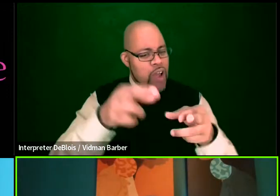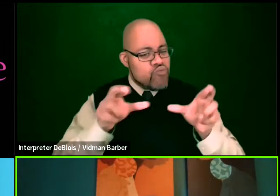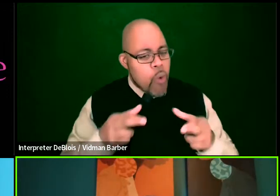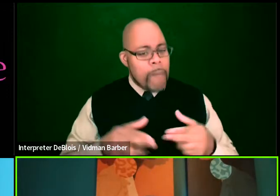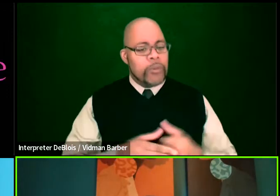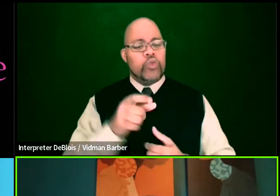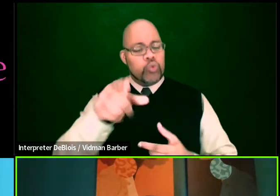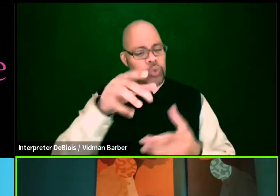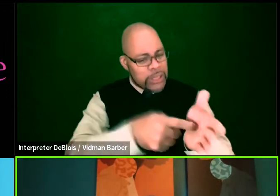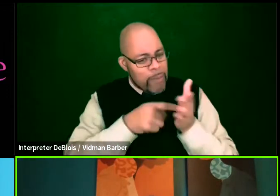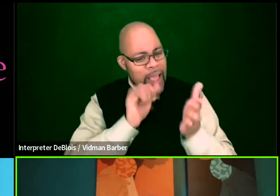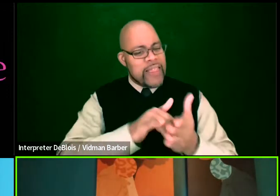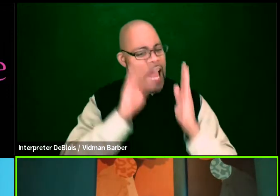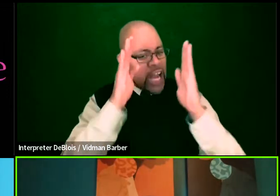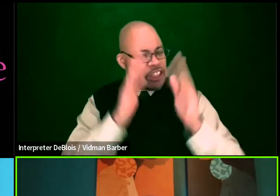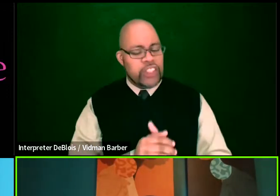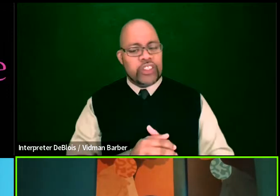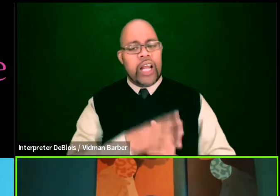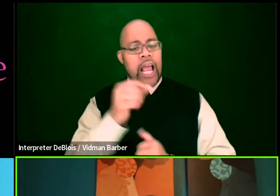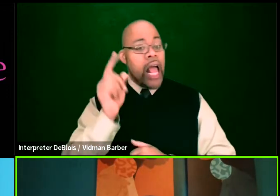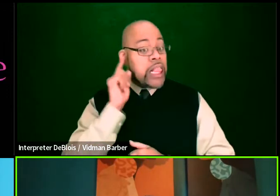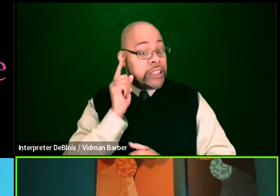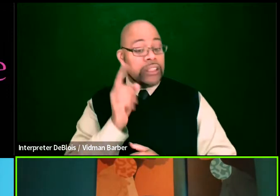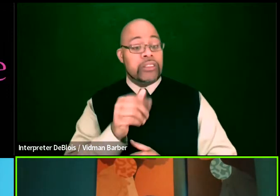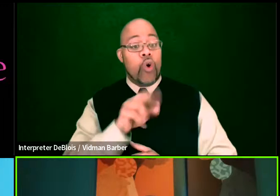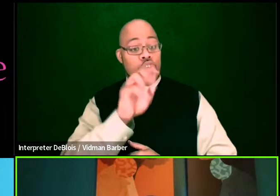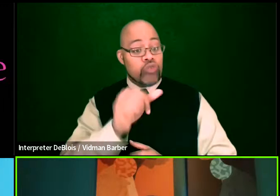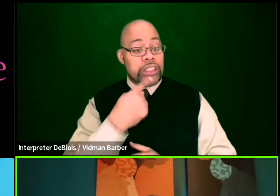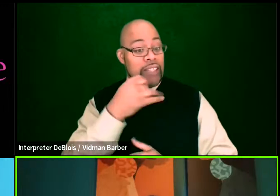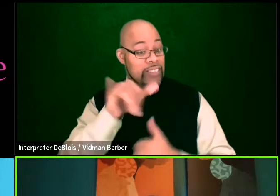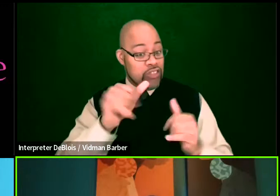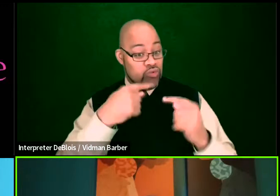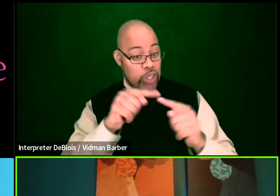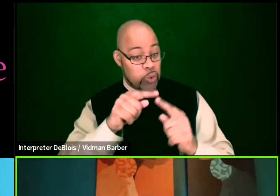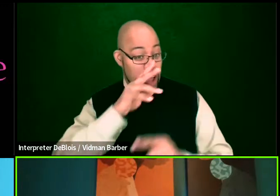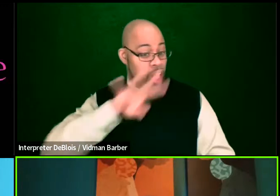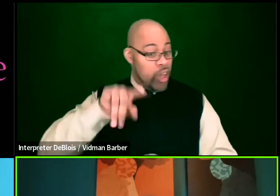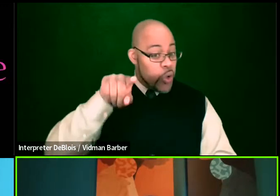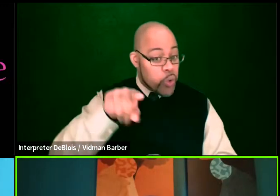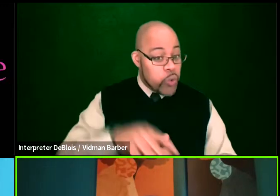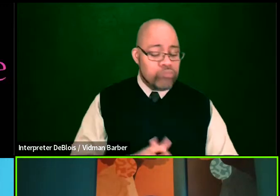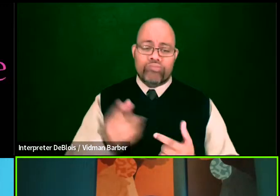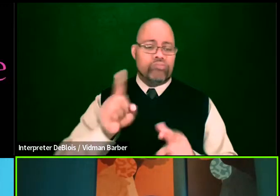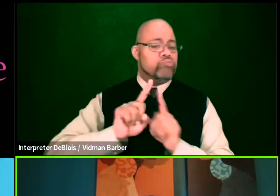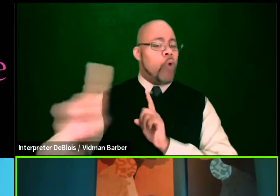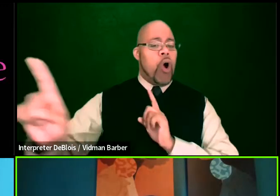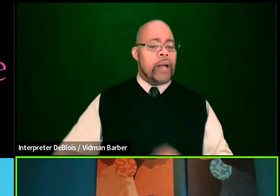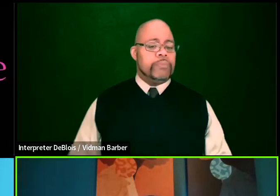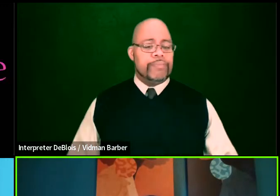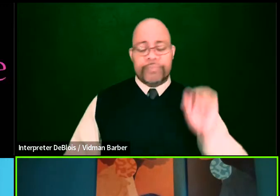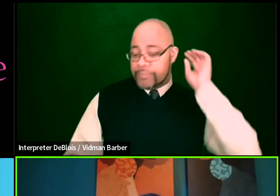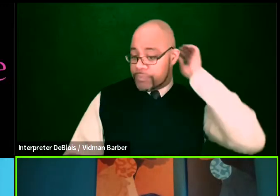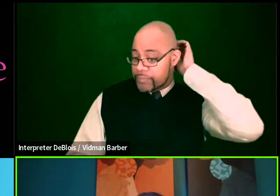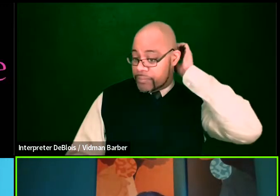you demand that attention. And listen, as Audra said, if they still trying to disrespect you, walk on out.